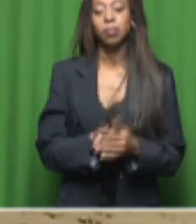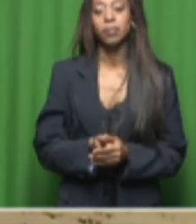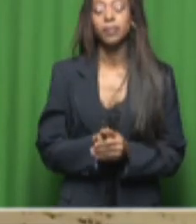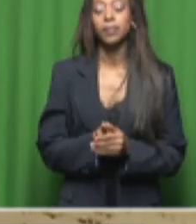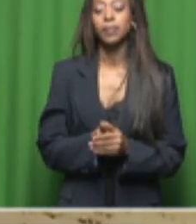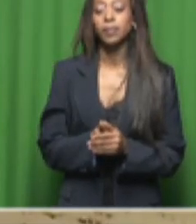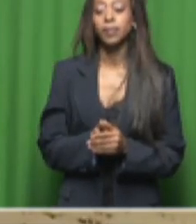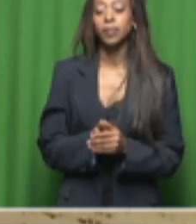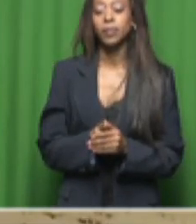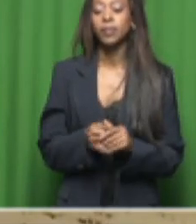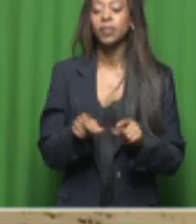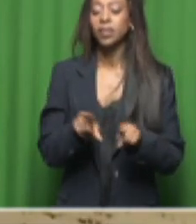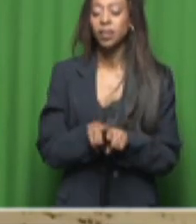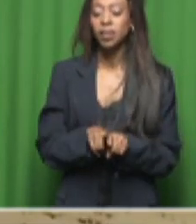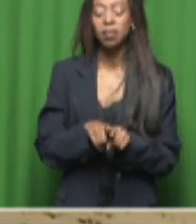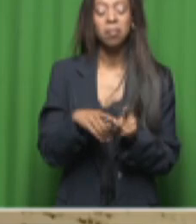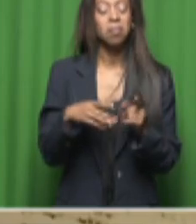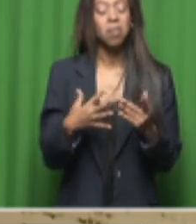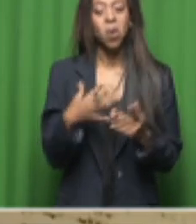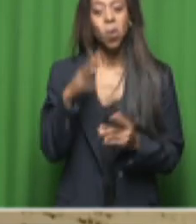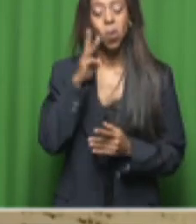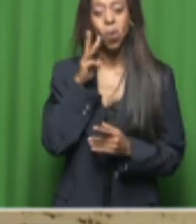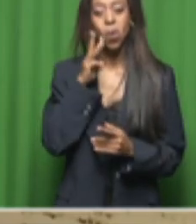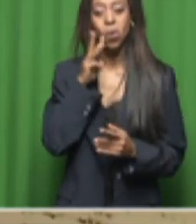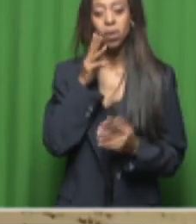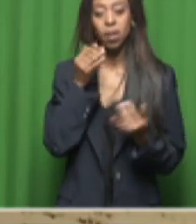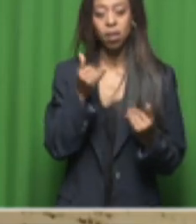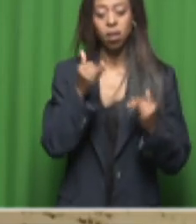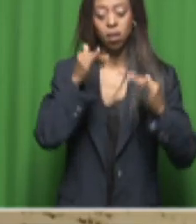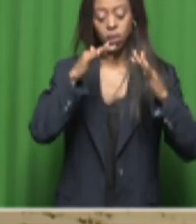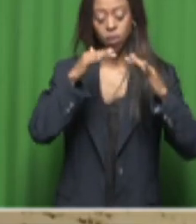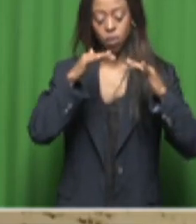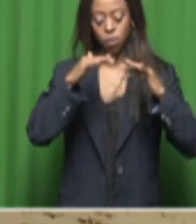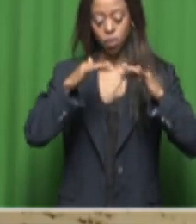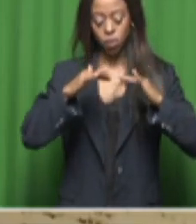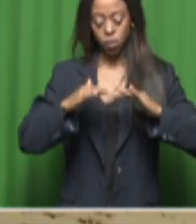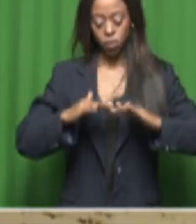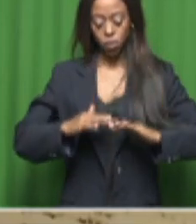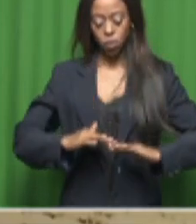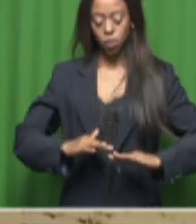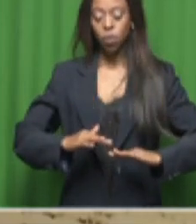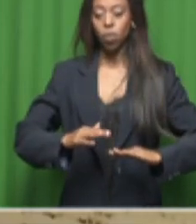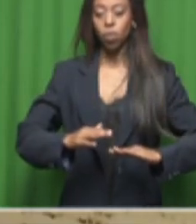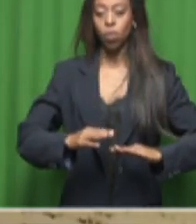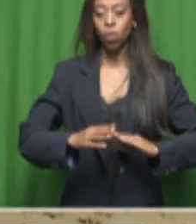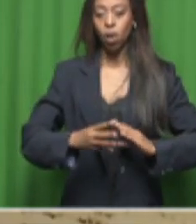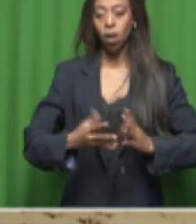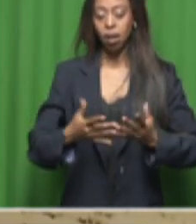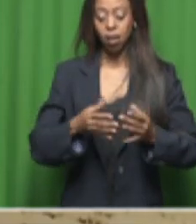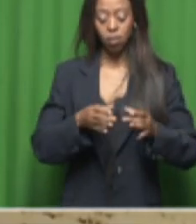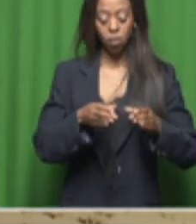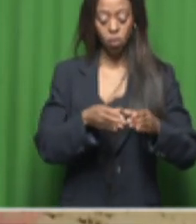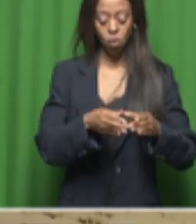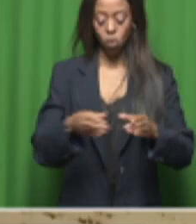the subsidence, there's obviously a lot of water that is now groundwater moving, and there's a lot of potholes